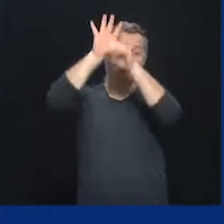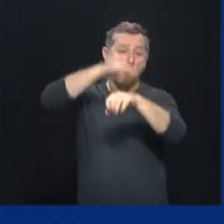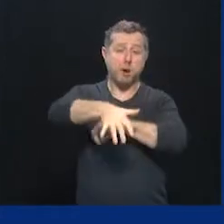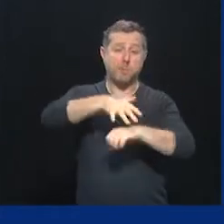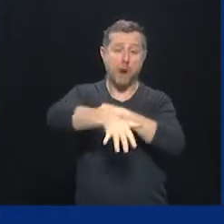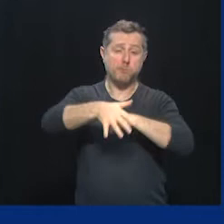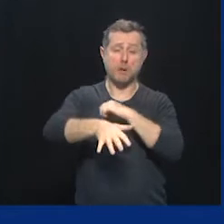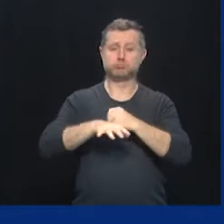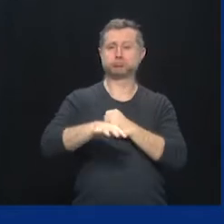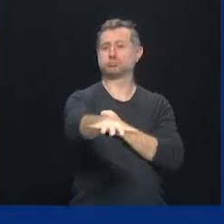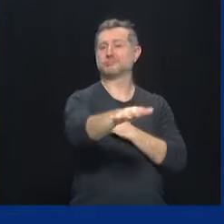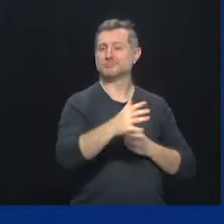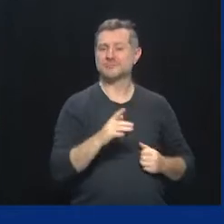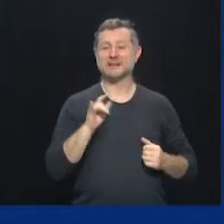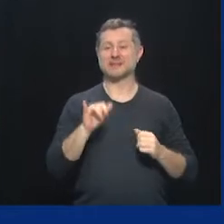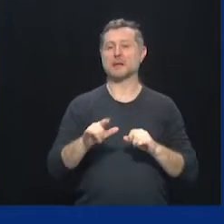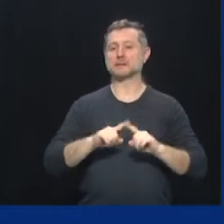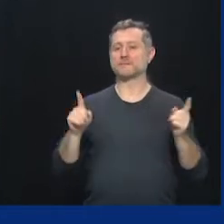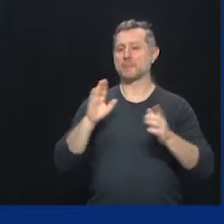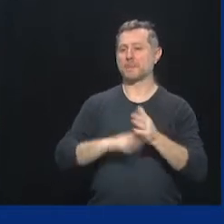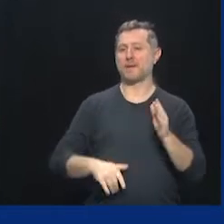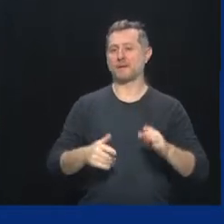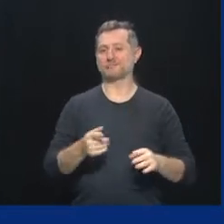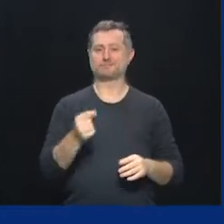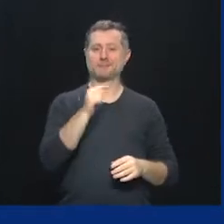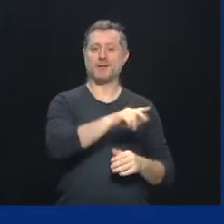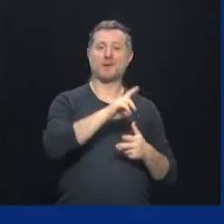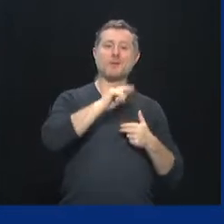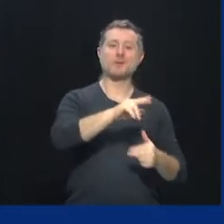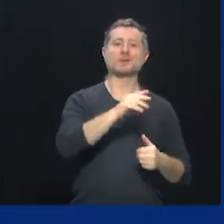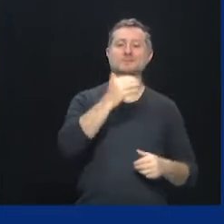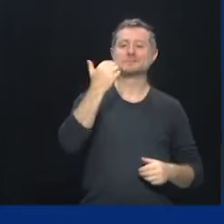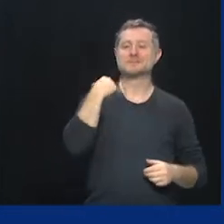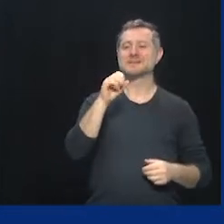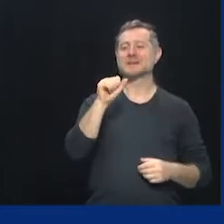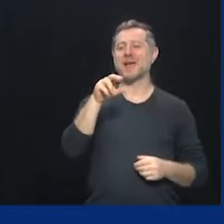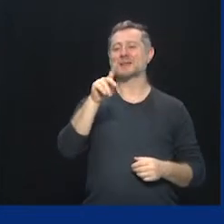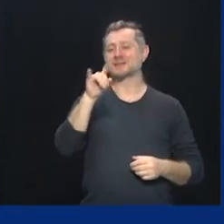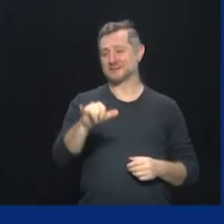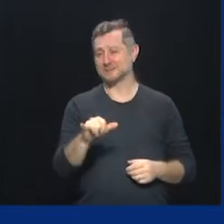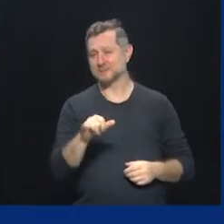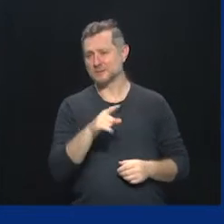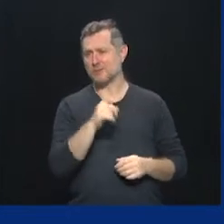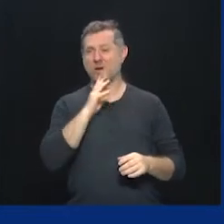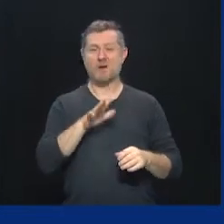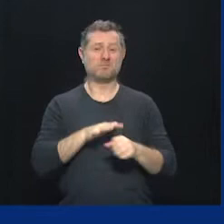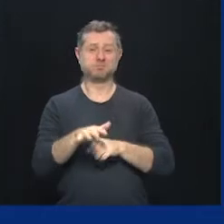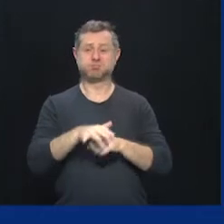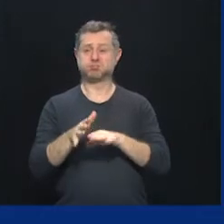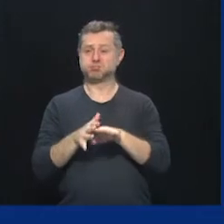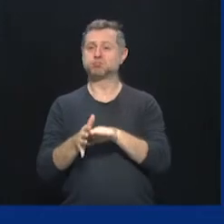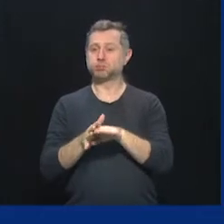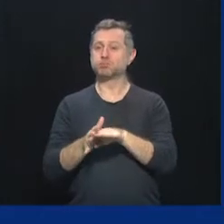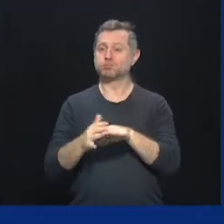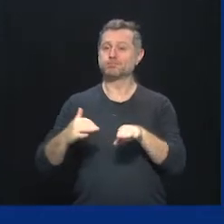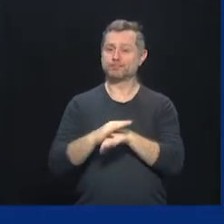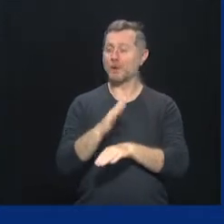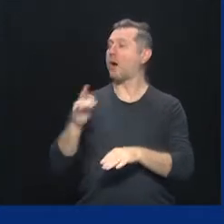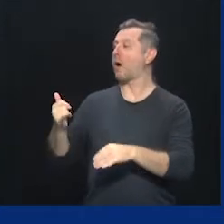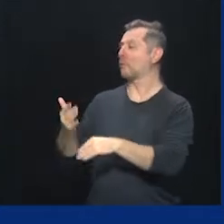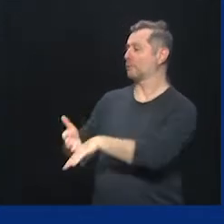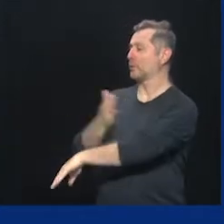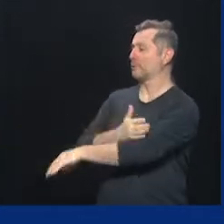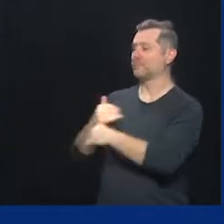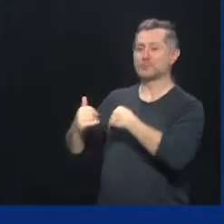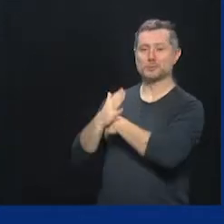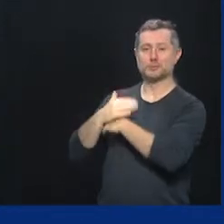different dynamic than the storm resiliency. After Sandy, we built up our shoreline. We're far better off than we had been. But this is different than